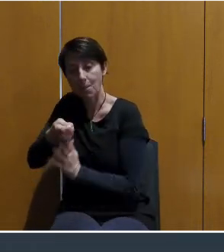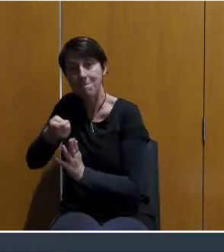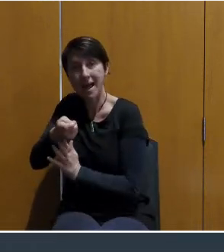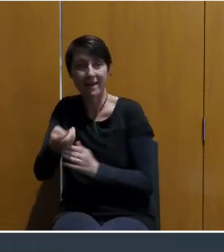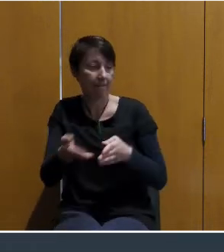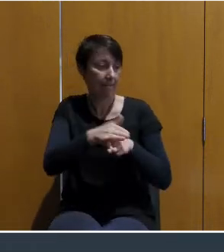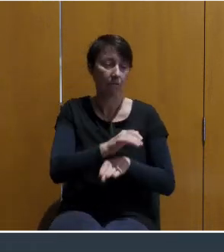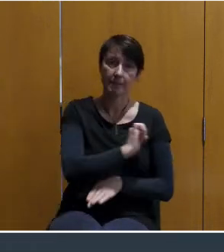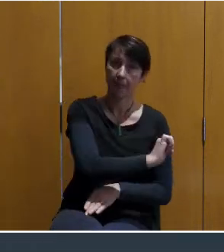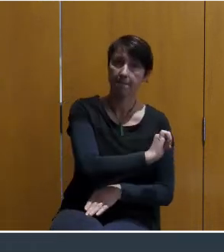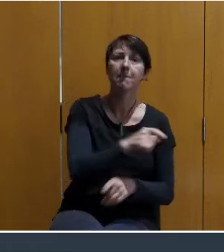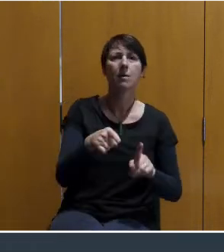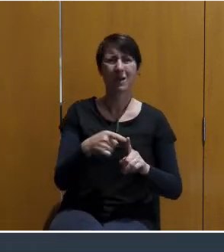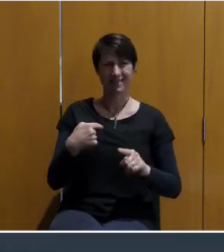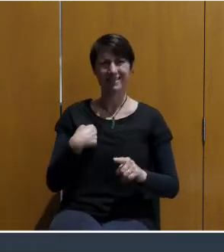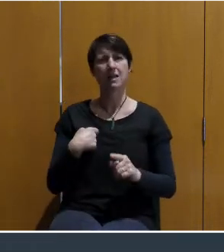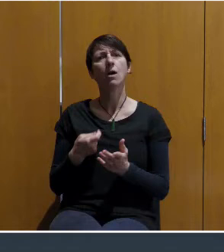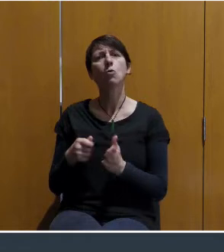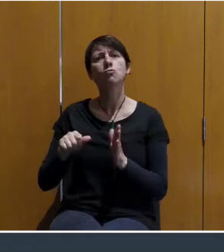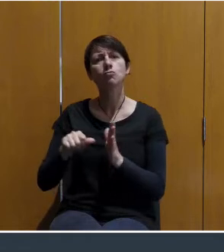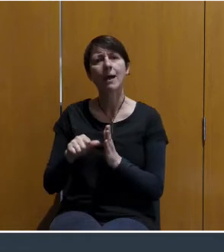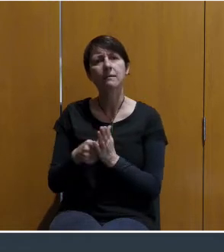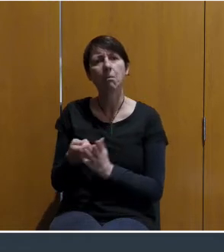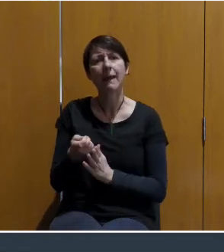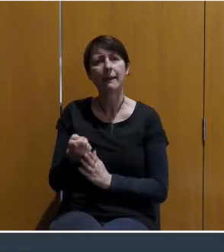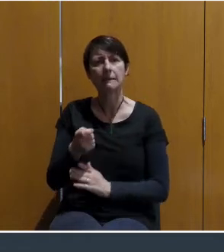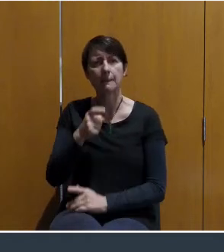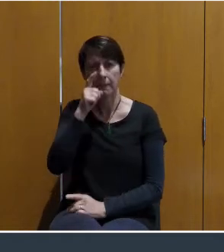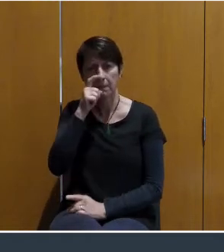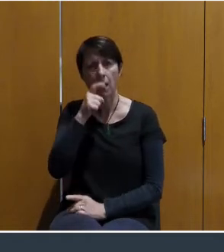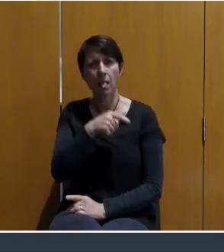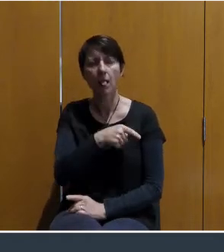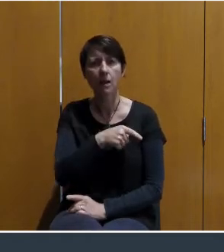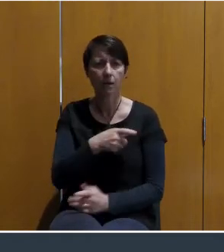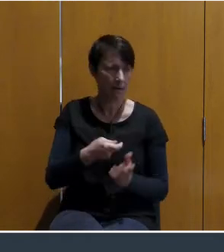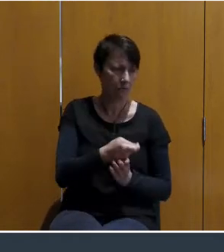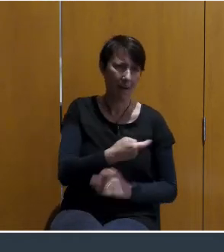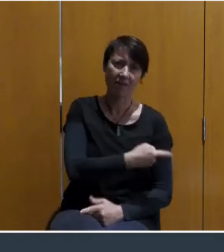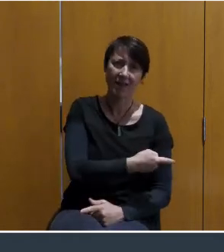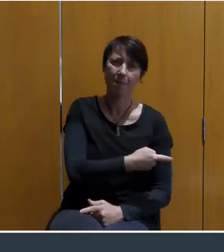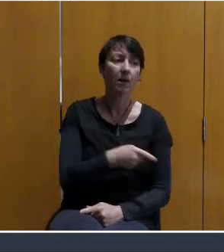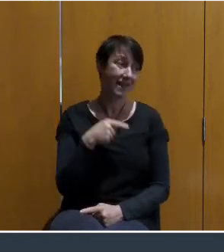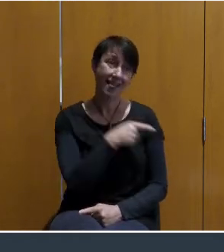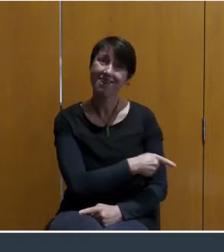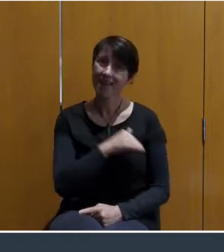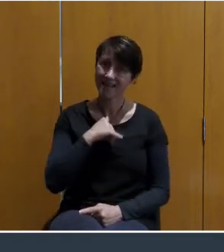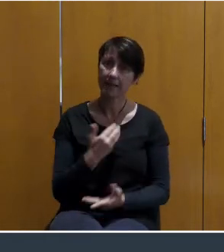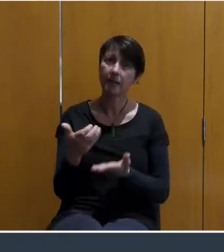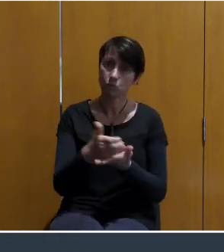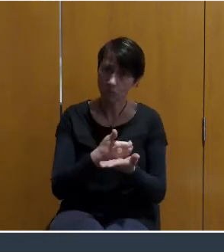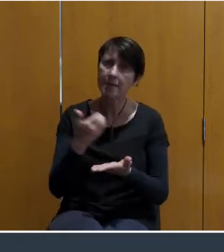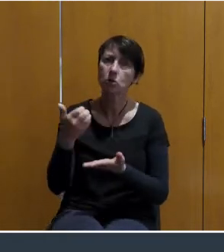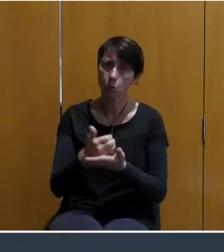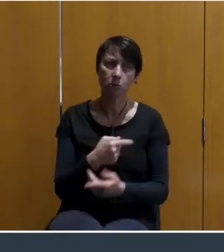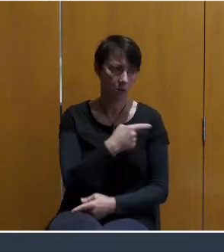Napier, needs sufficient resources allocated in such a way that they can carry out all of their